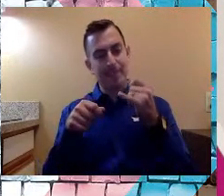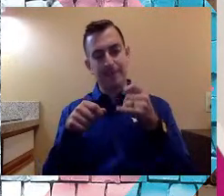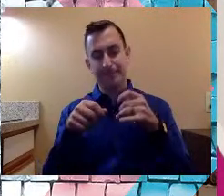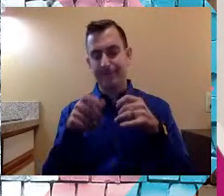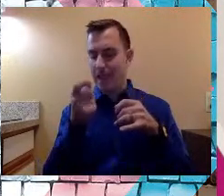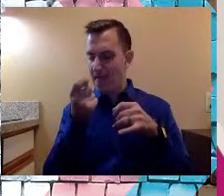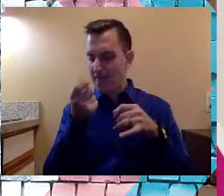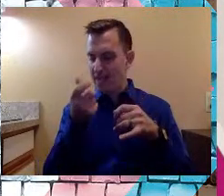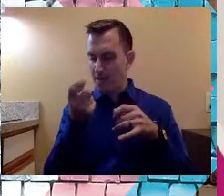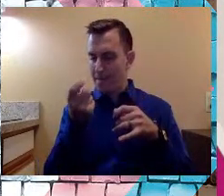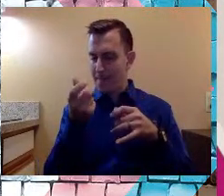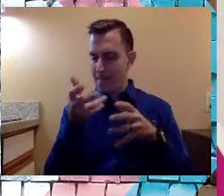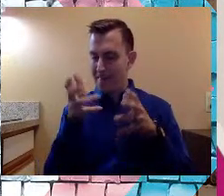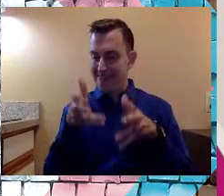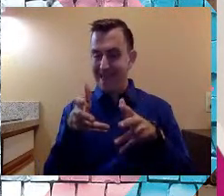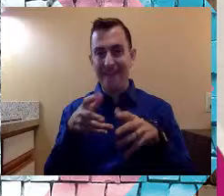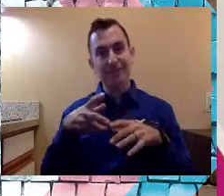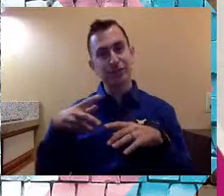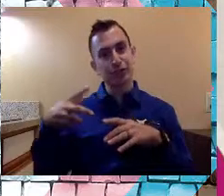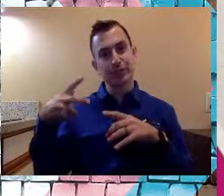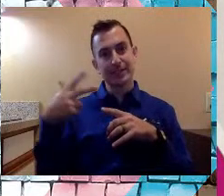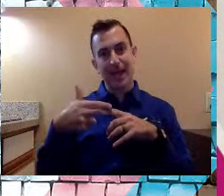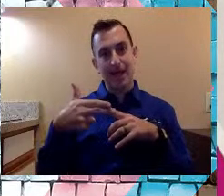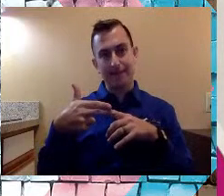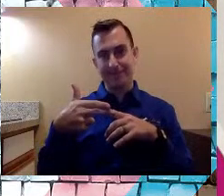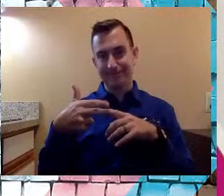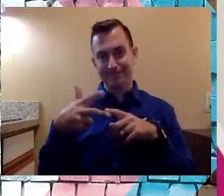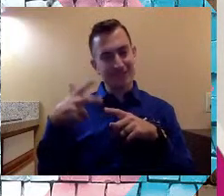color, you're just gonna cut it off with your scissors.